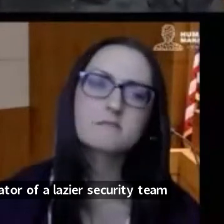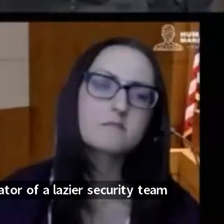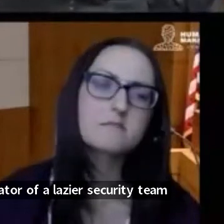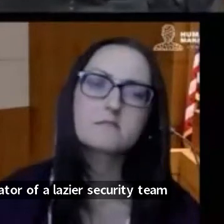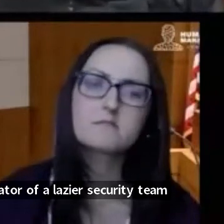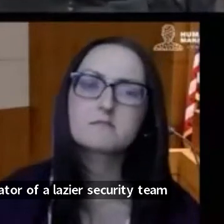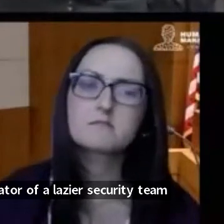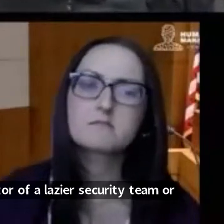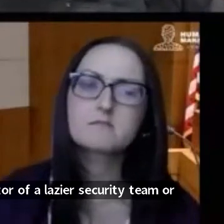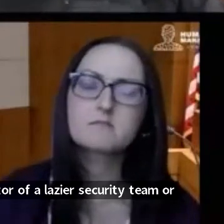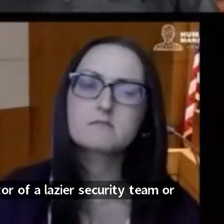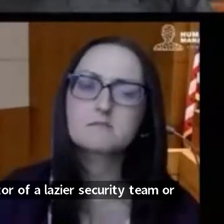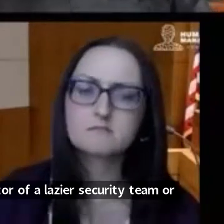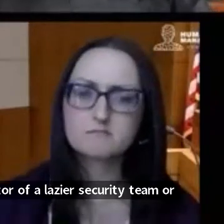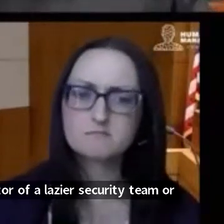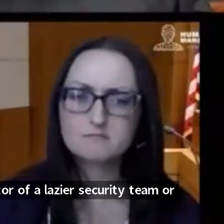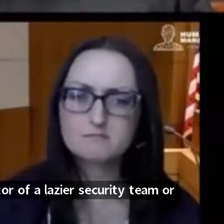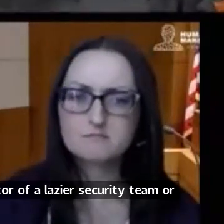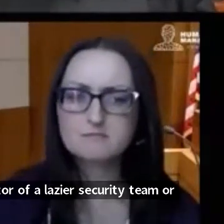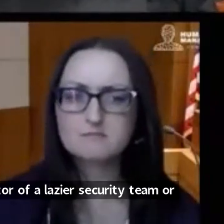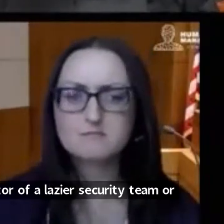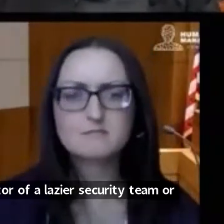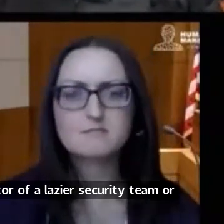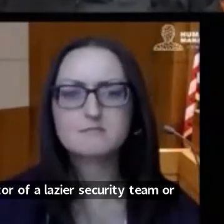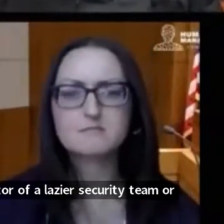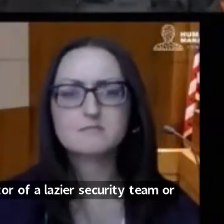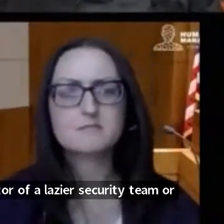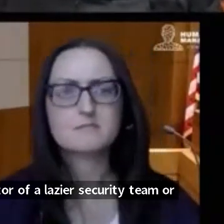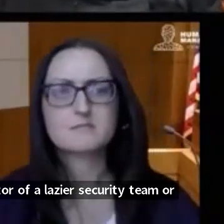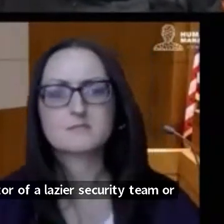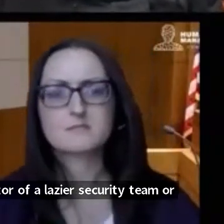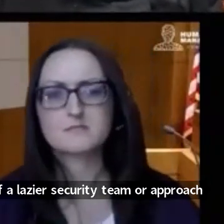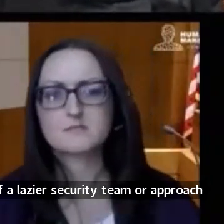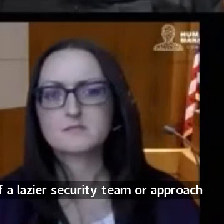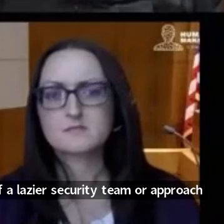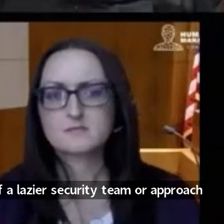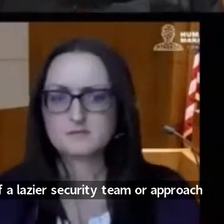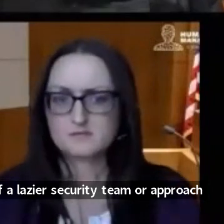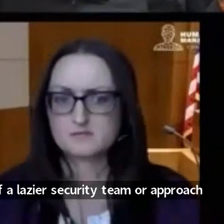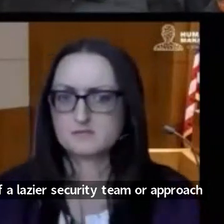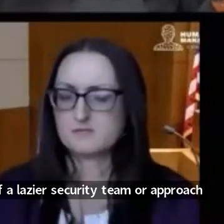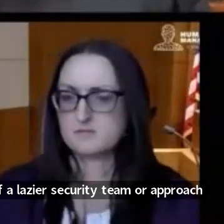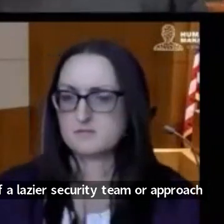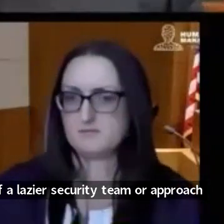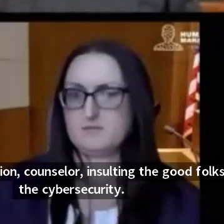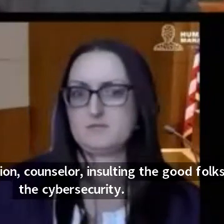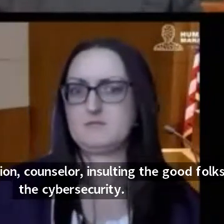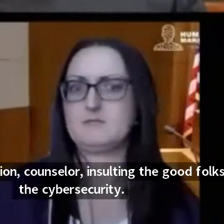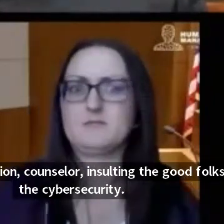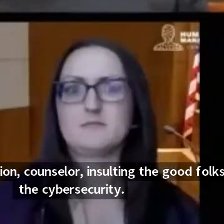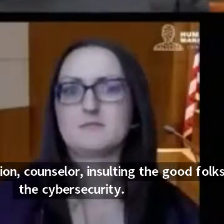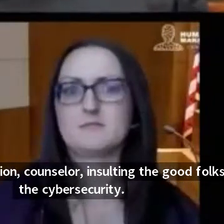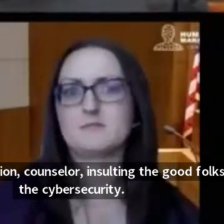objection counselor insulting the good folks in the cyber security industry is not going to get you anywhere